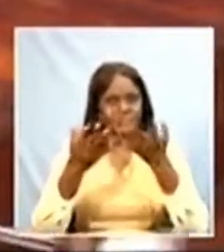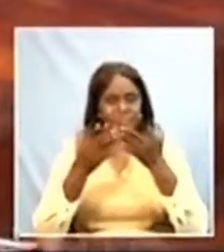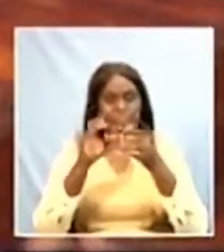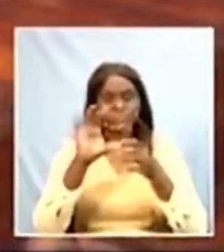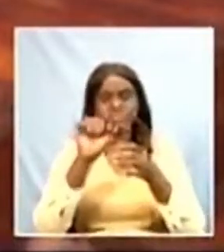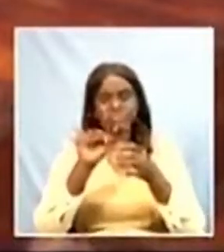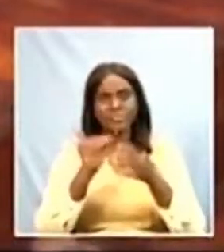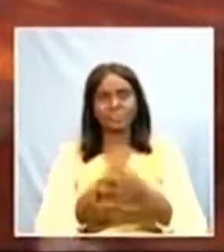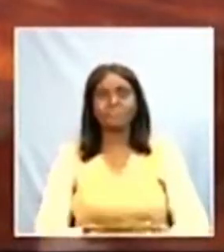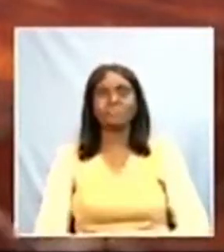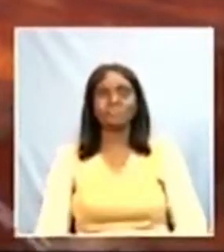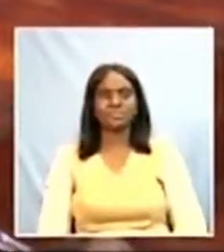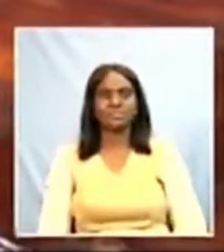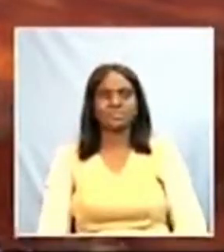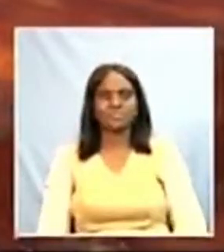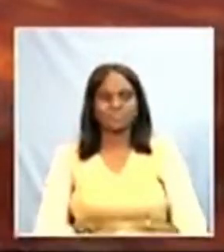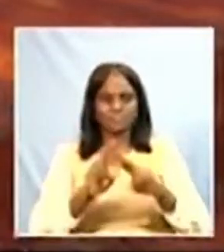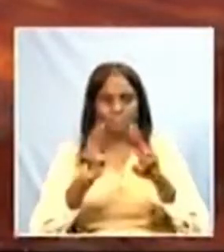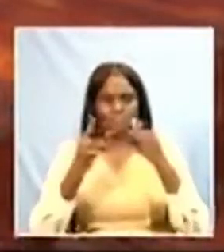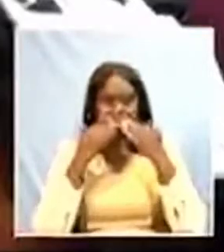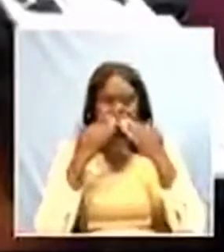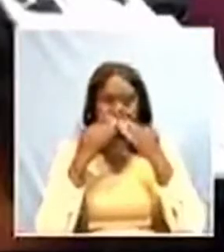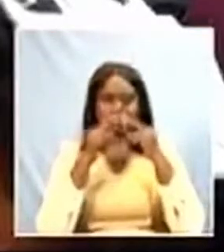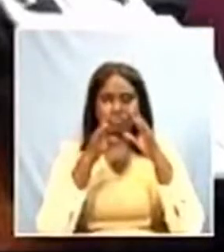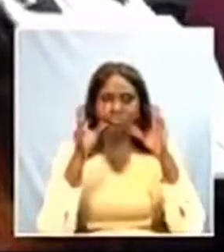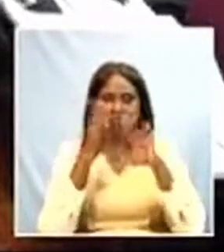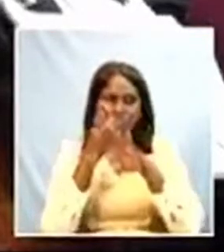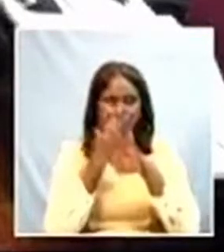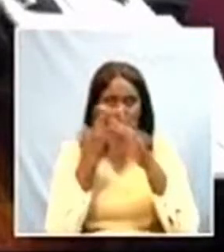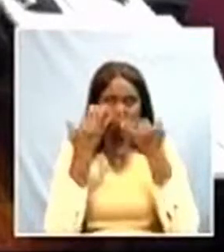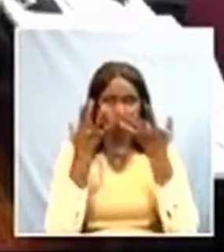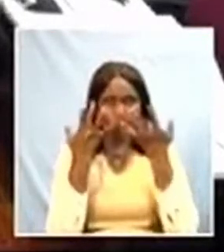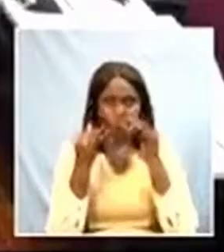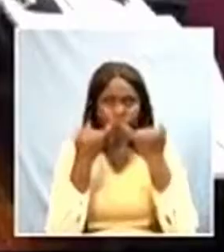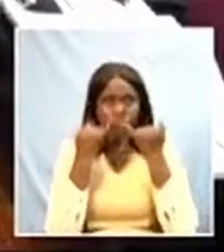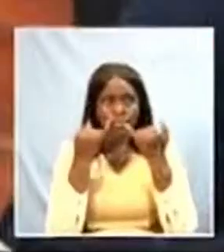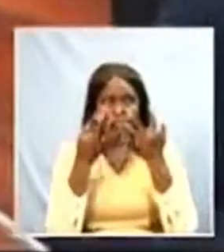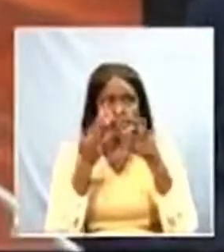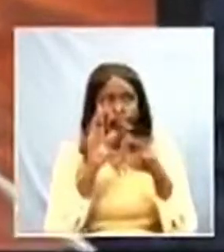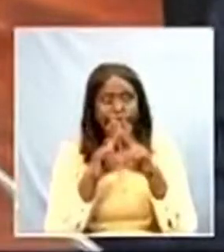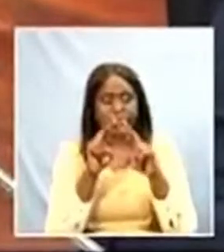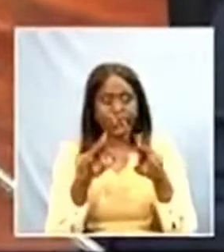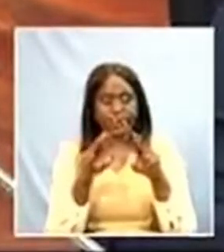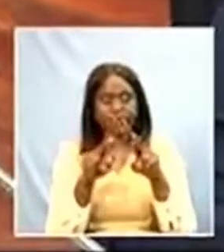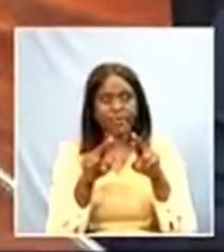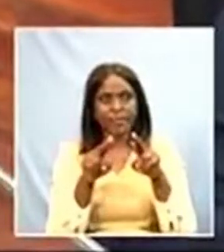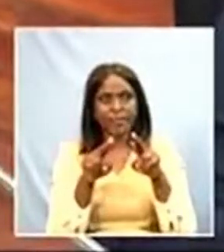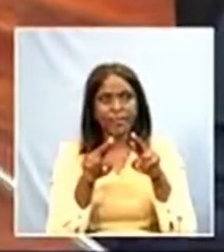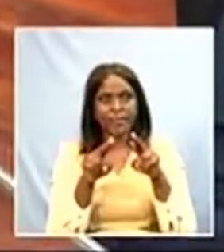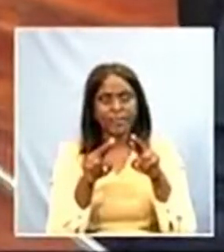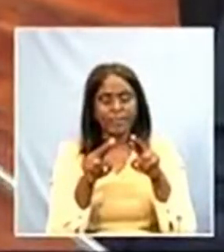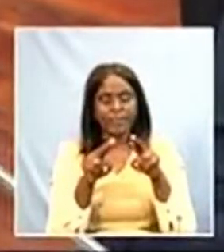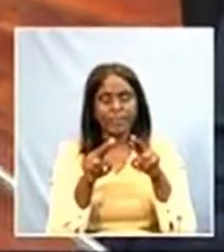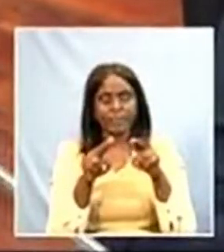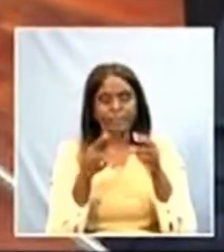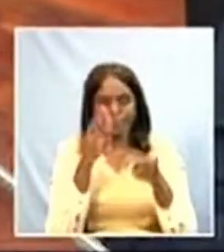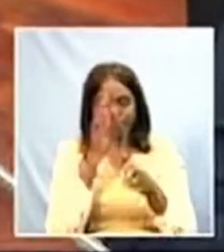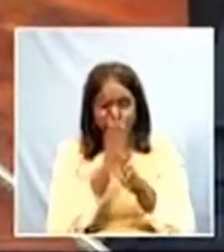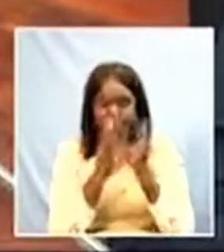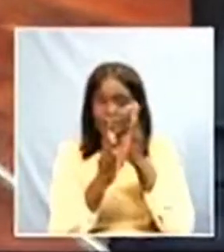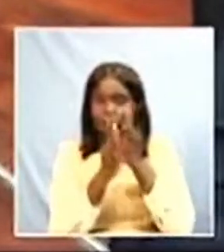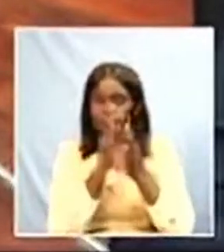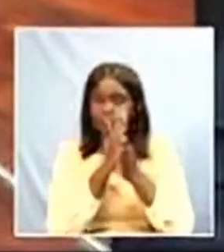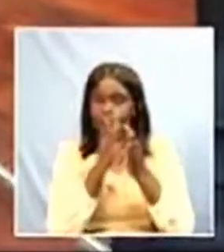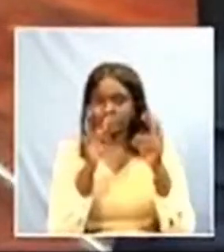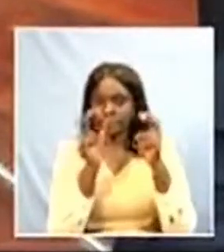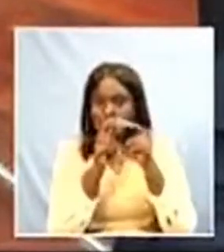Council Secretary. Thank you, Chair. Like I mentioned earlier, the Chair, that we relented a bit in terms of contract